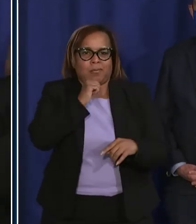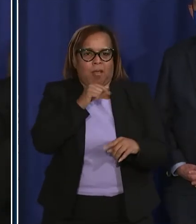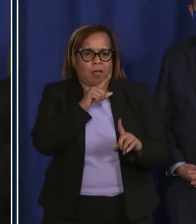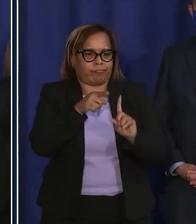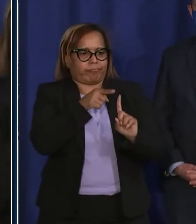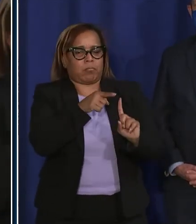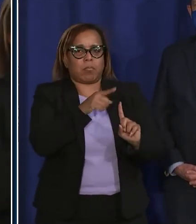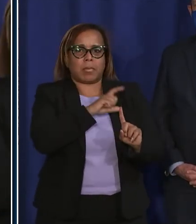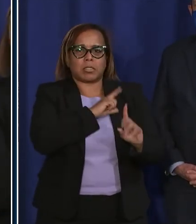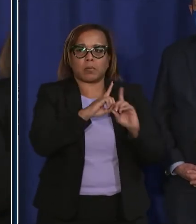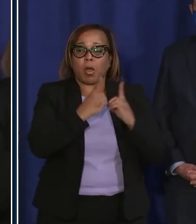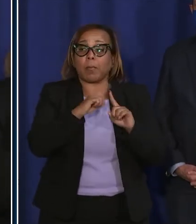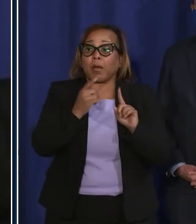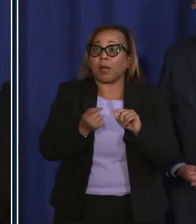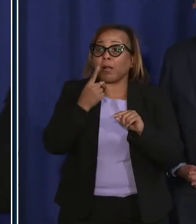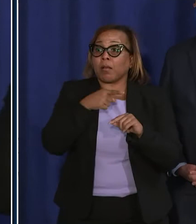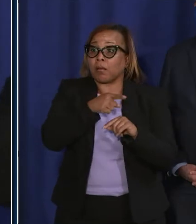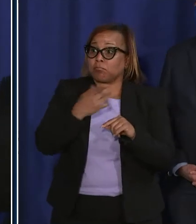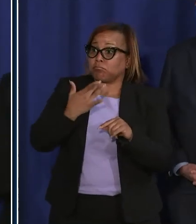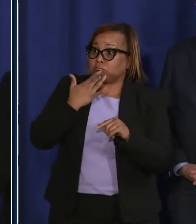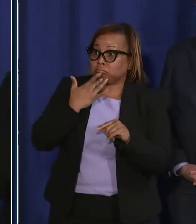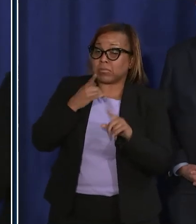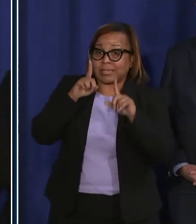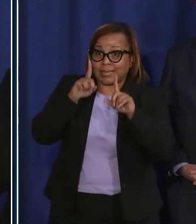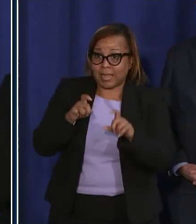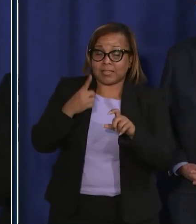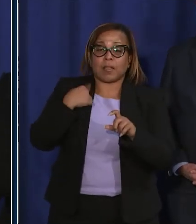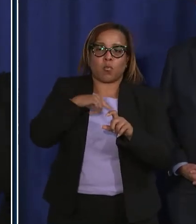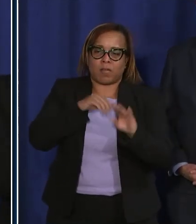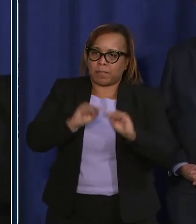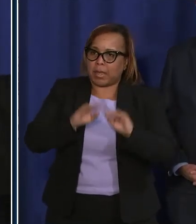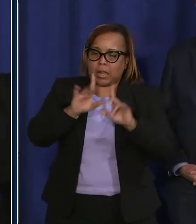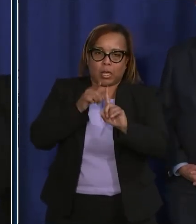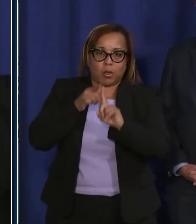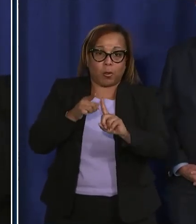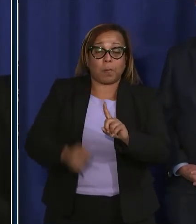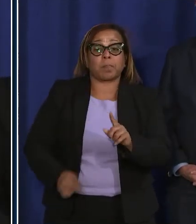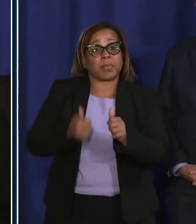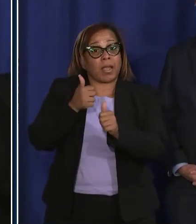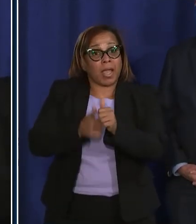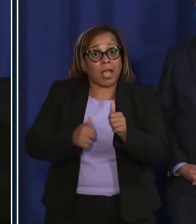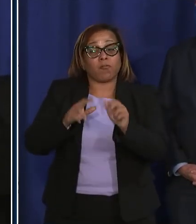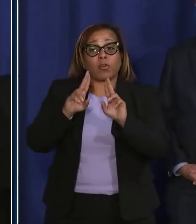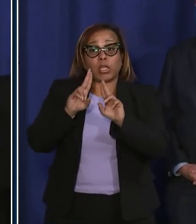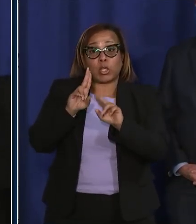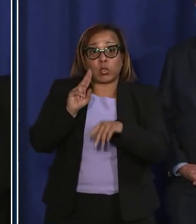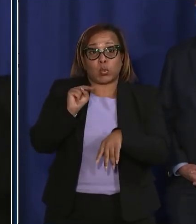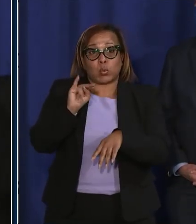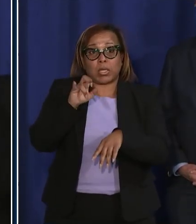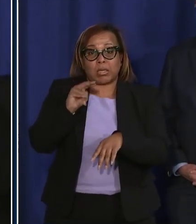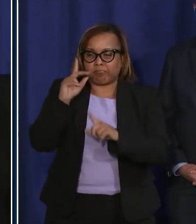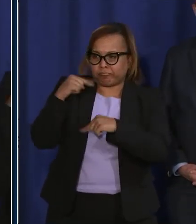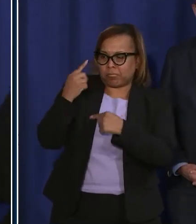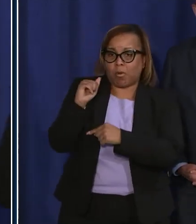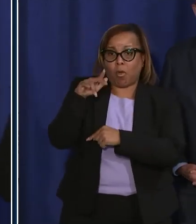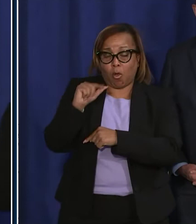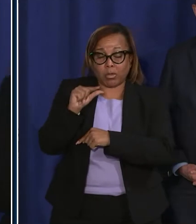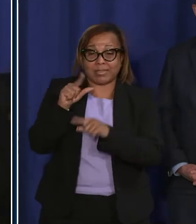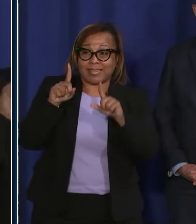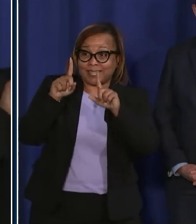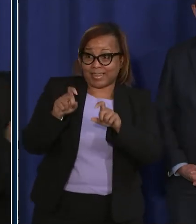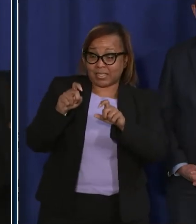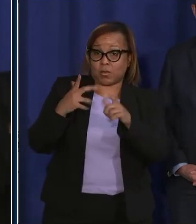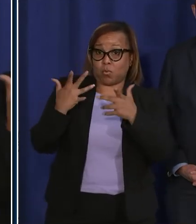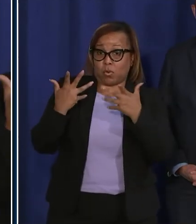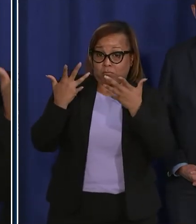department. Anybody who opts for the testing option, and we've been very clear with every union since August that testing, once